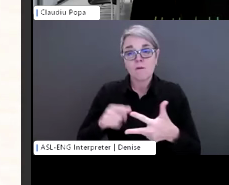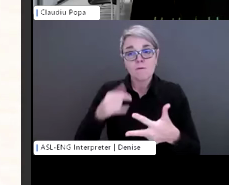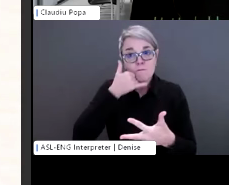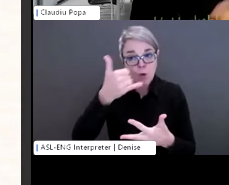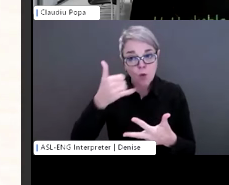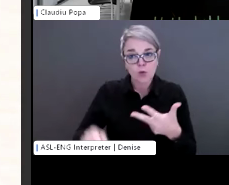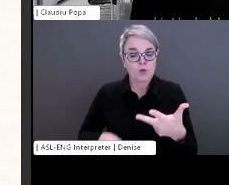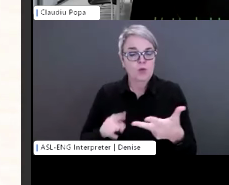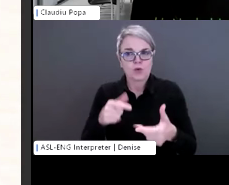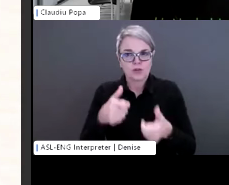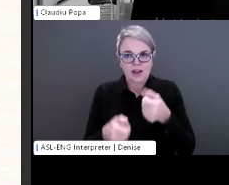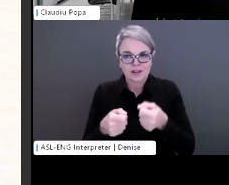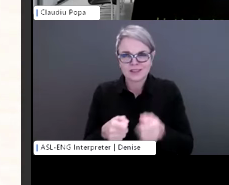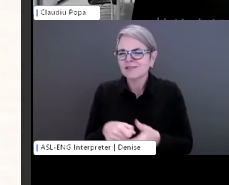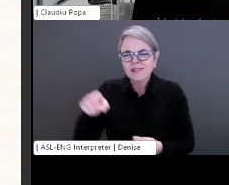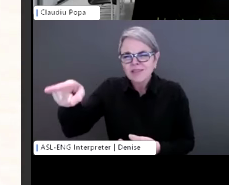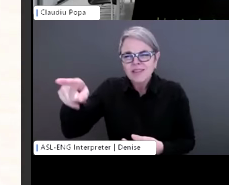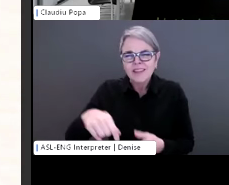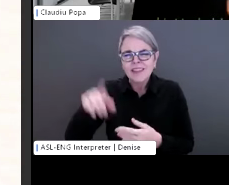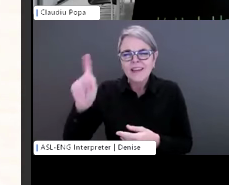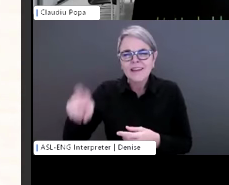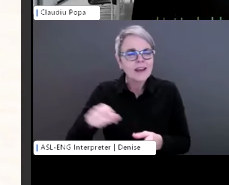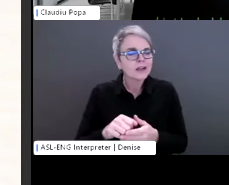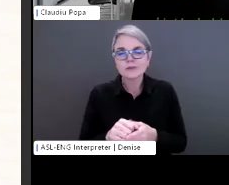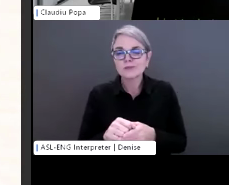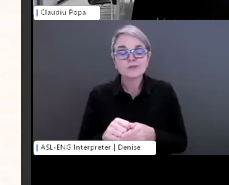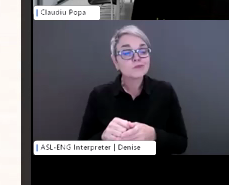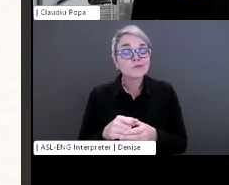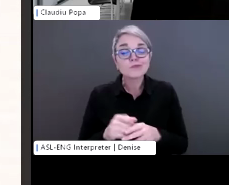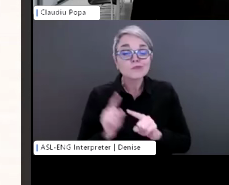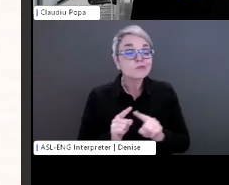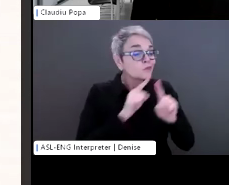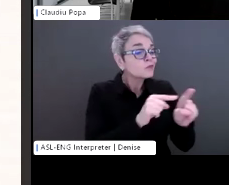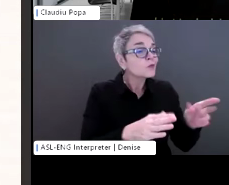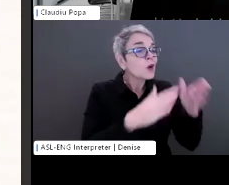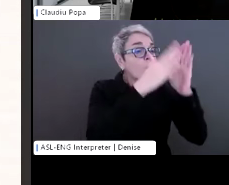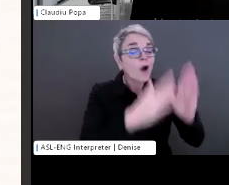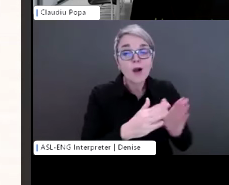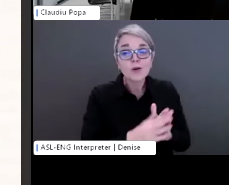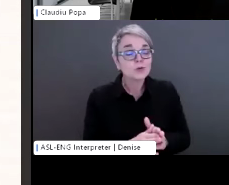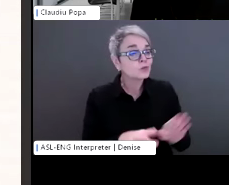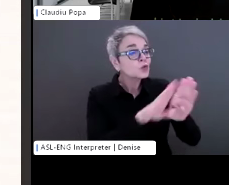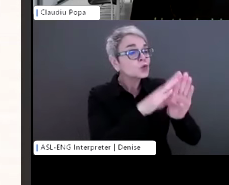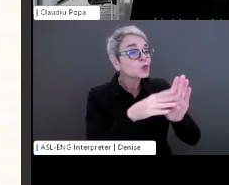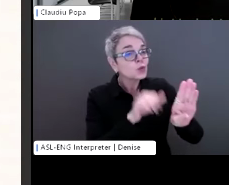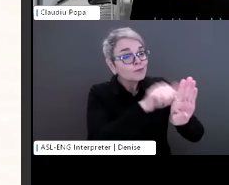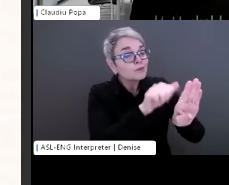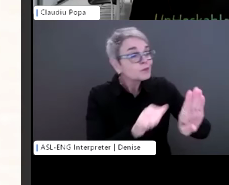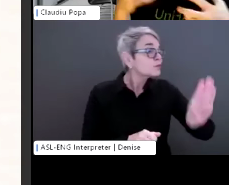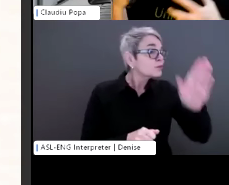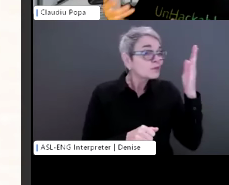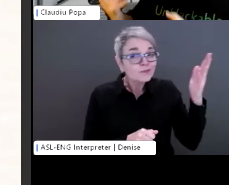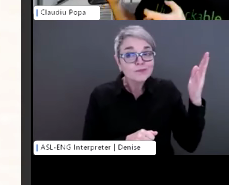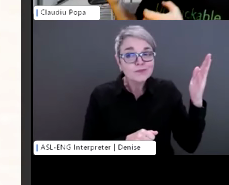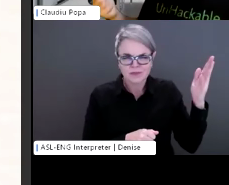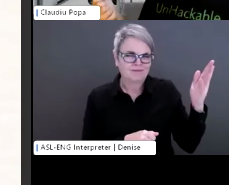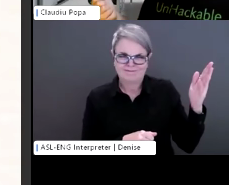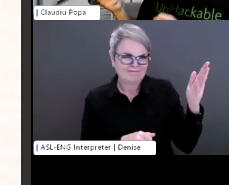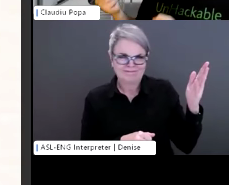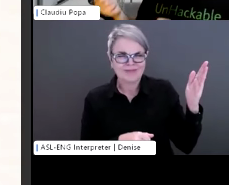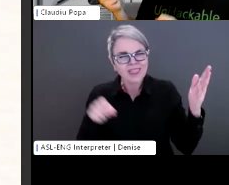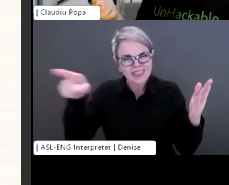have the option of showing up on your doorstep, for example, because they're usually in a different country altogether. And so it's important